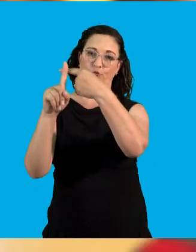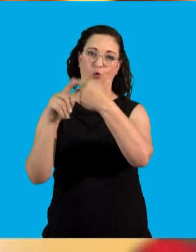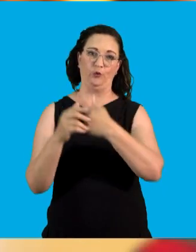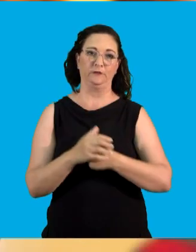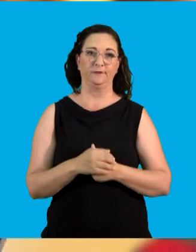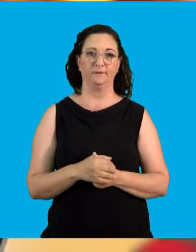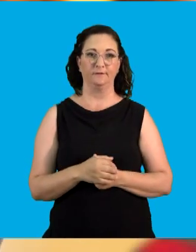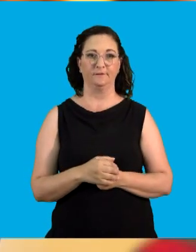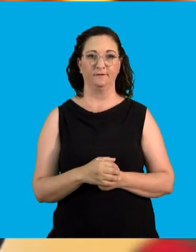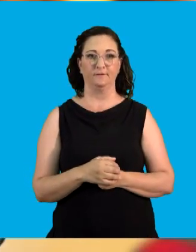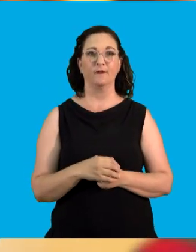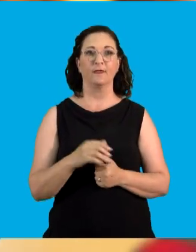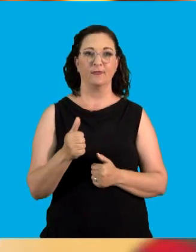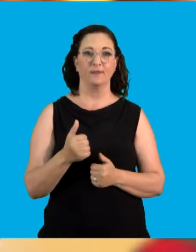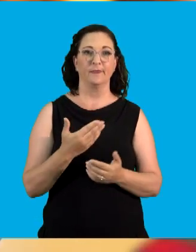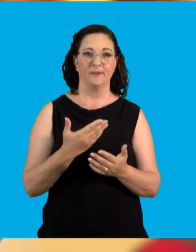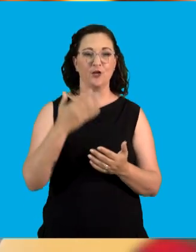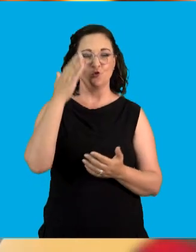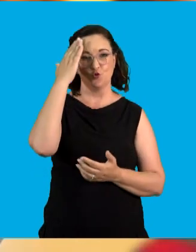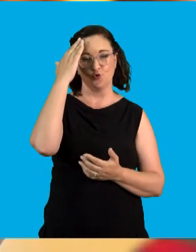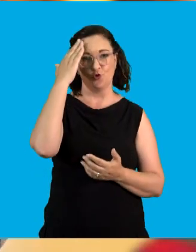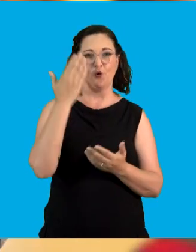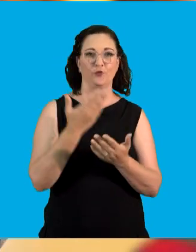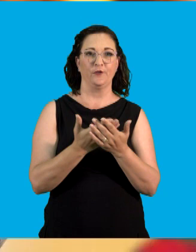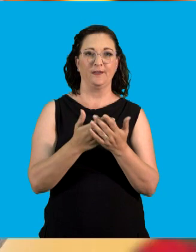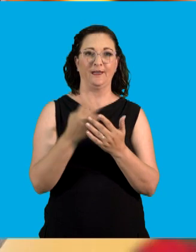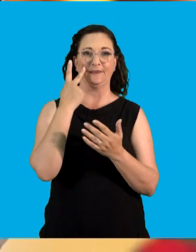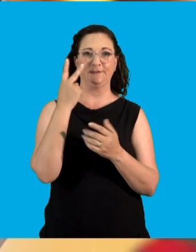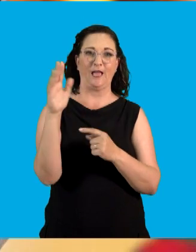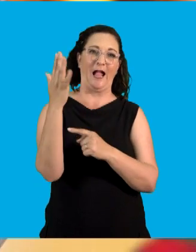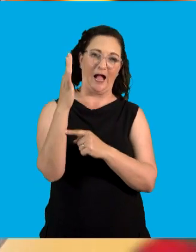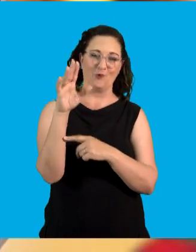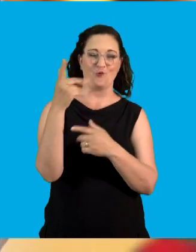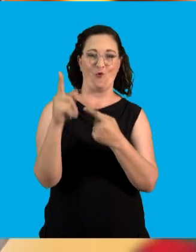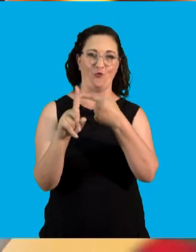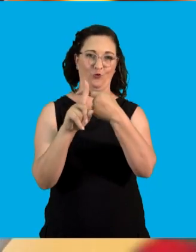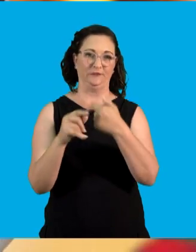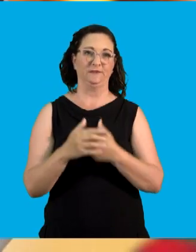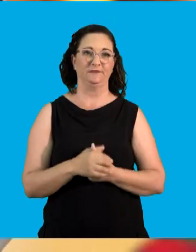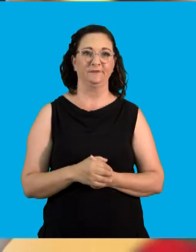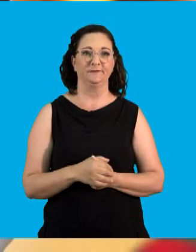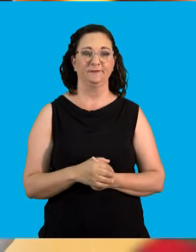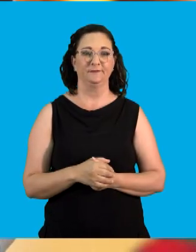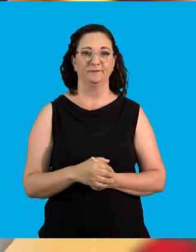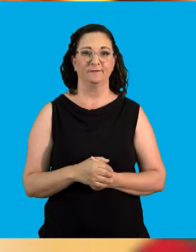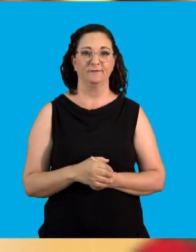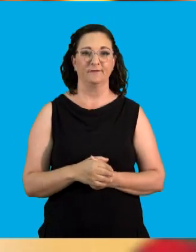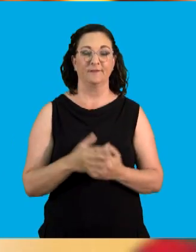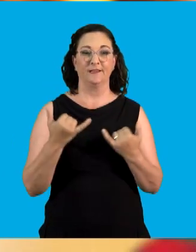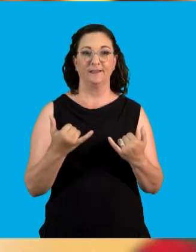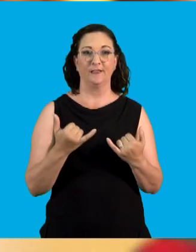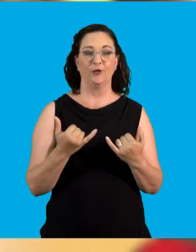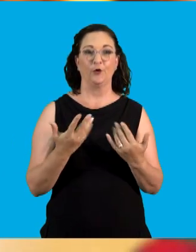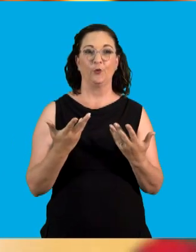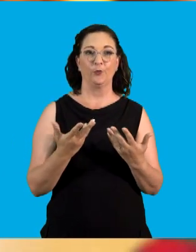where the Southern Cross is, and then you can make your beautiful kite or a cross. All right. Now